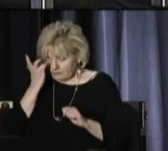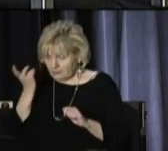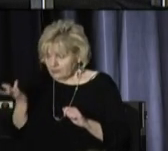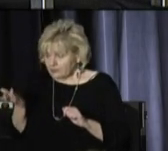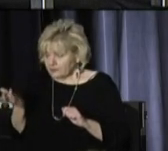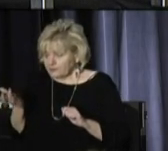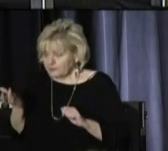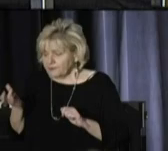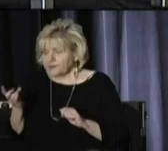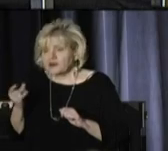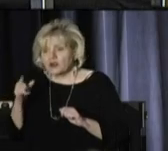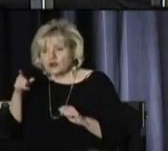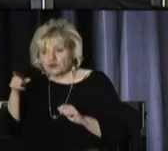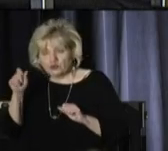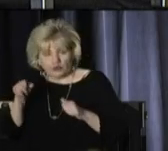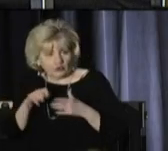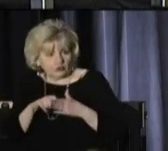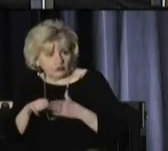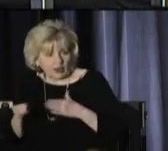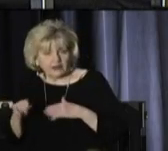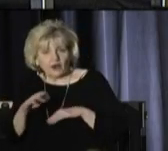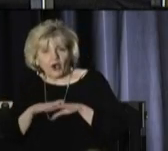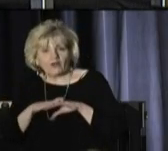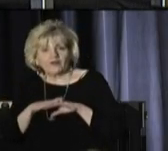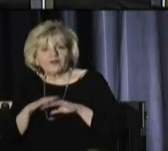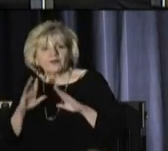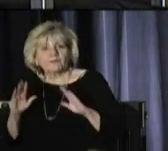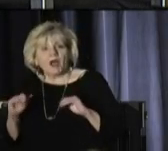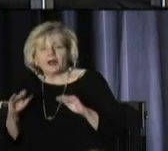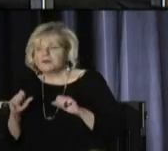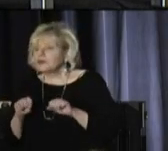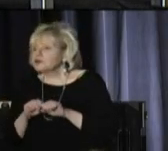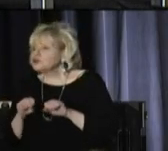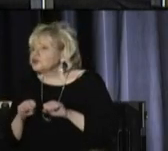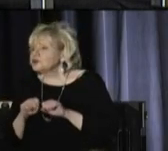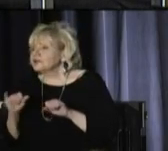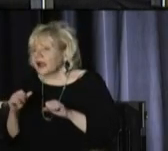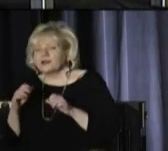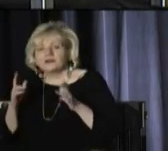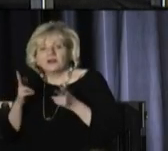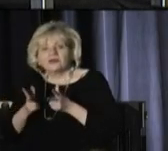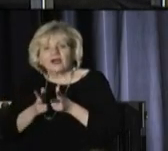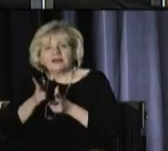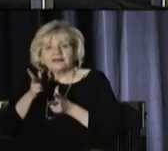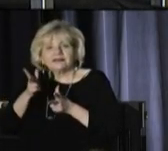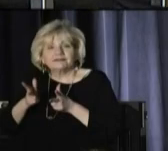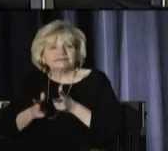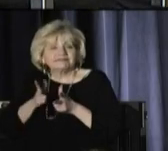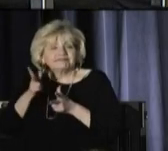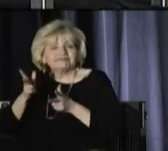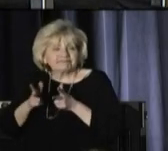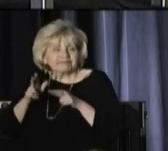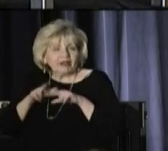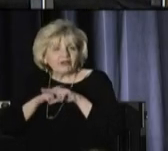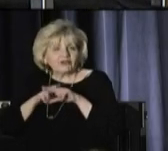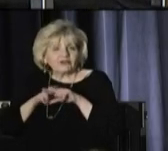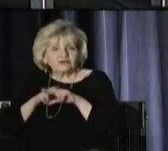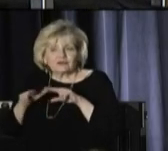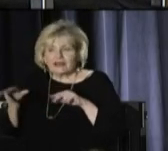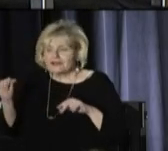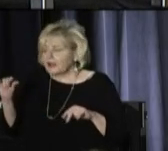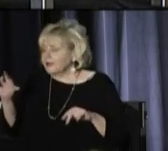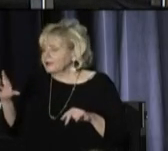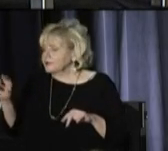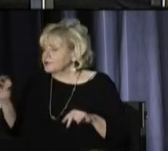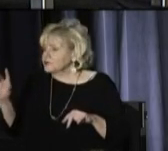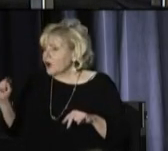not she could write on the bottom of a shoe while riding a train like Robert Frost, which I think is a crazy question.